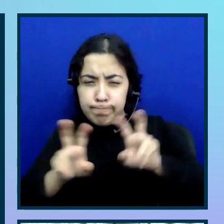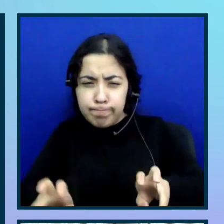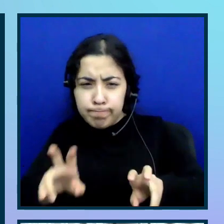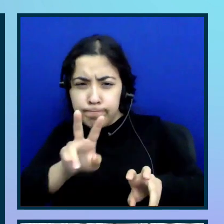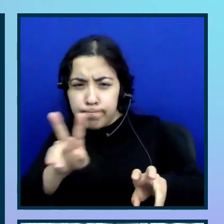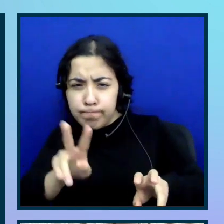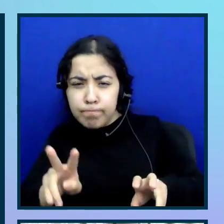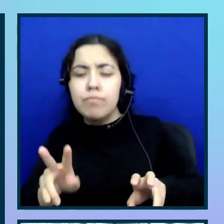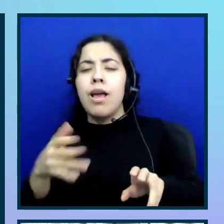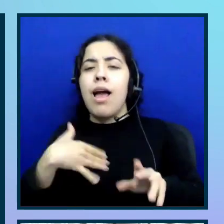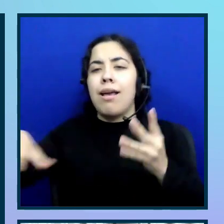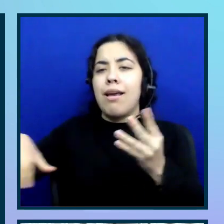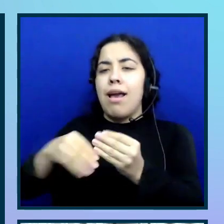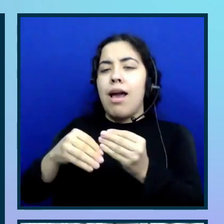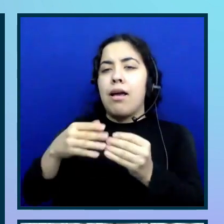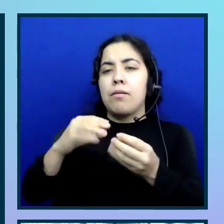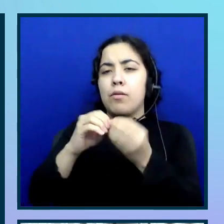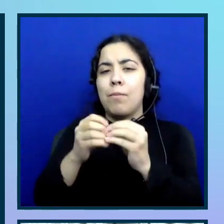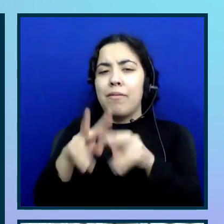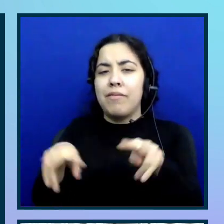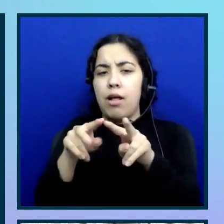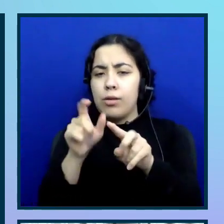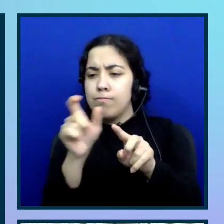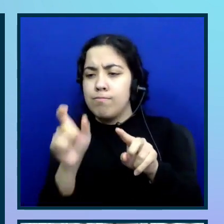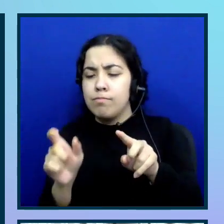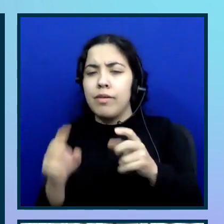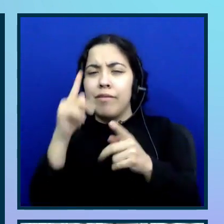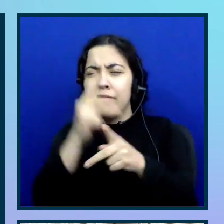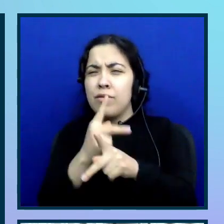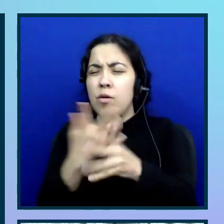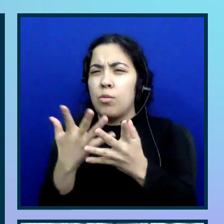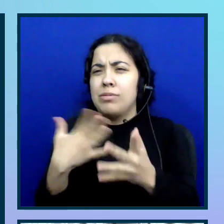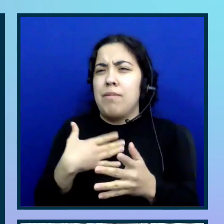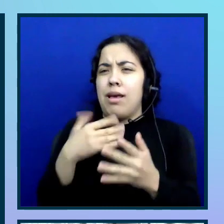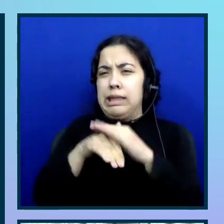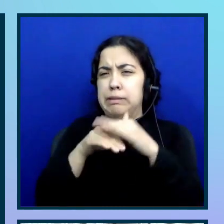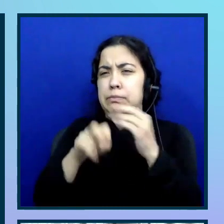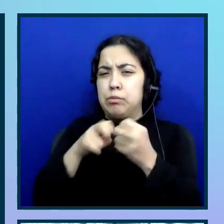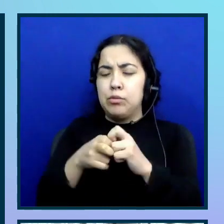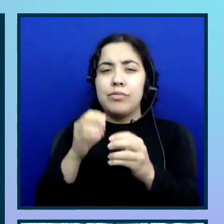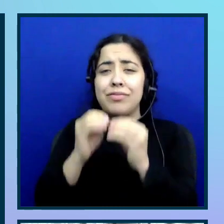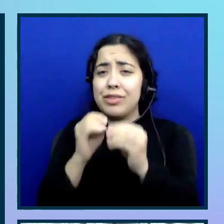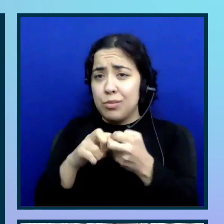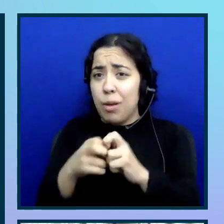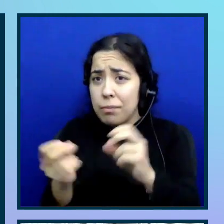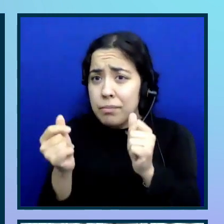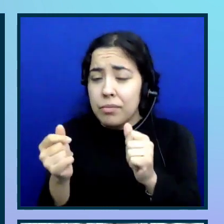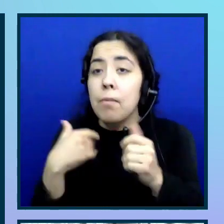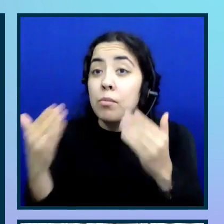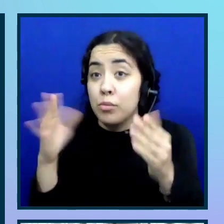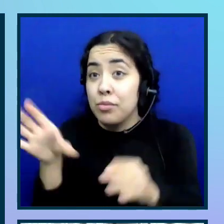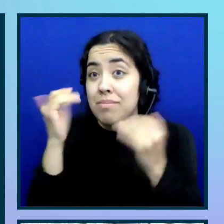me to plug in some values and figure out what the accessibility issues are and actually fix the problem. So I'm going to go ahead and do that